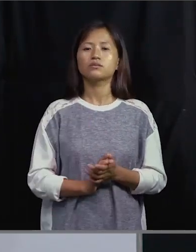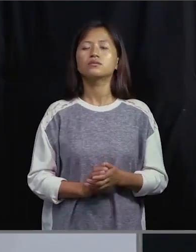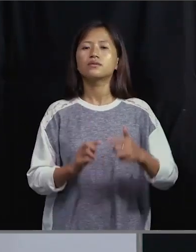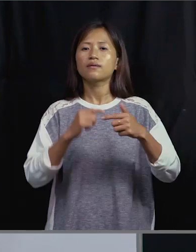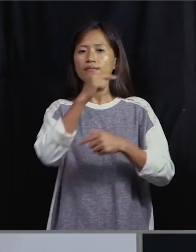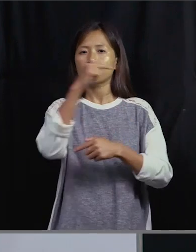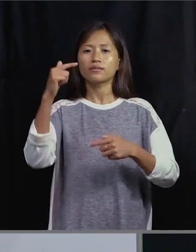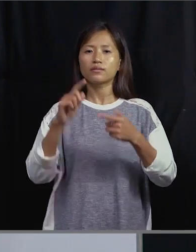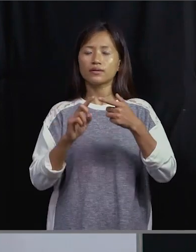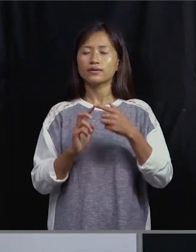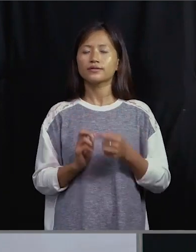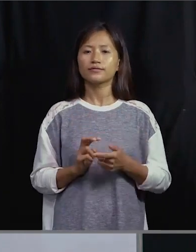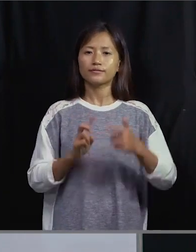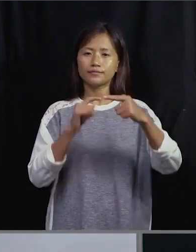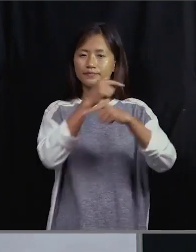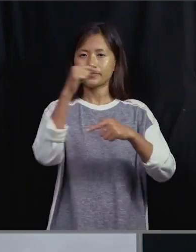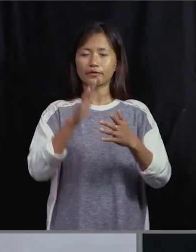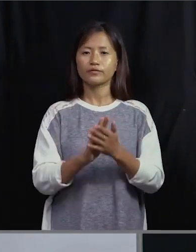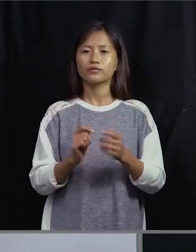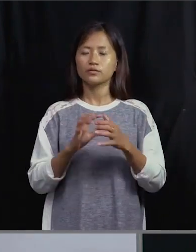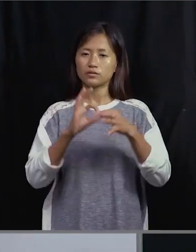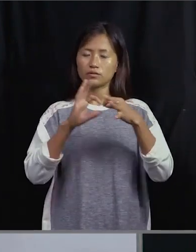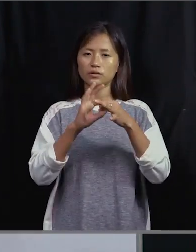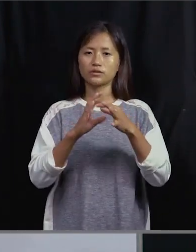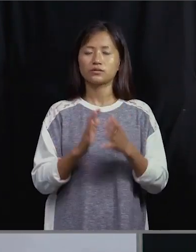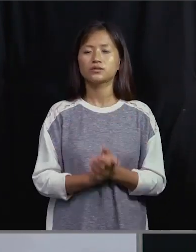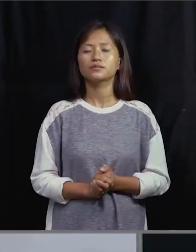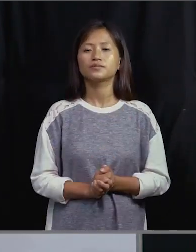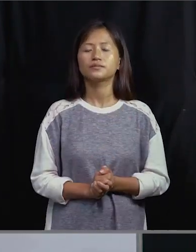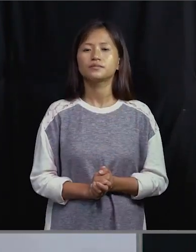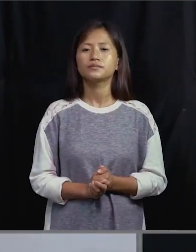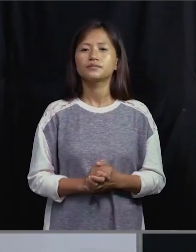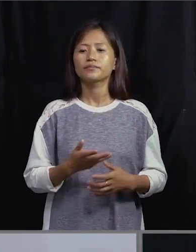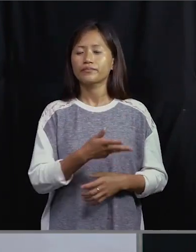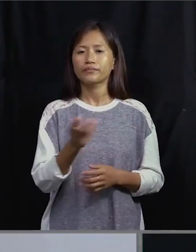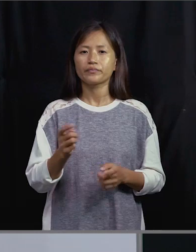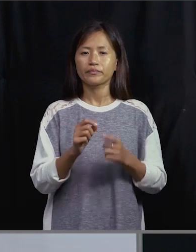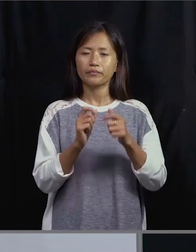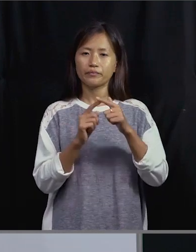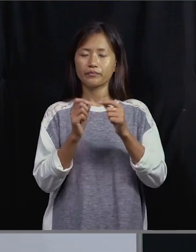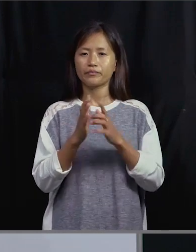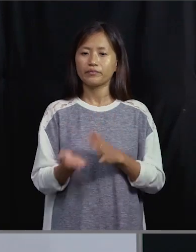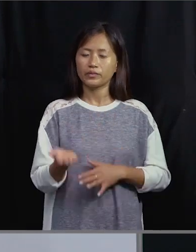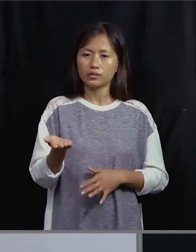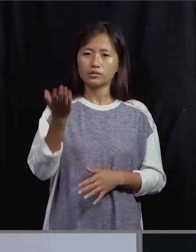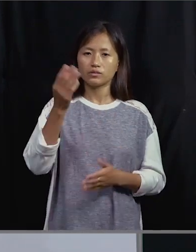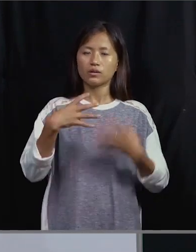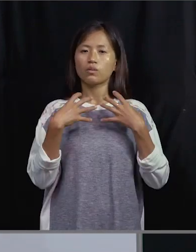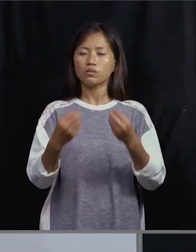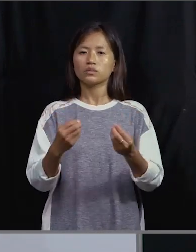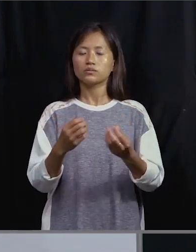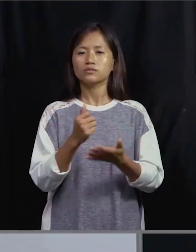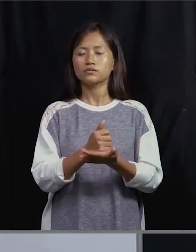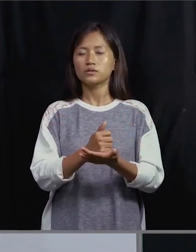relationship. Because of a fall in the price of petrol, there is an increase in the demand for